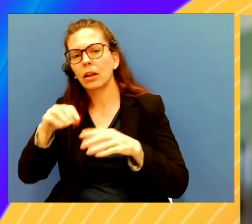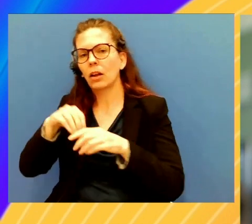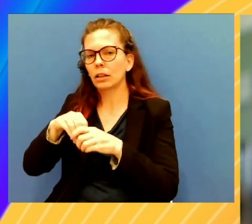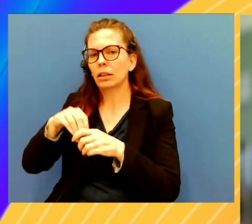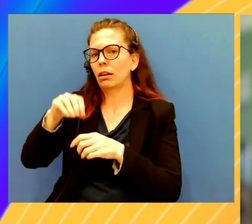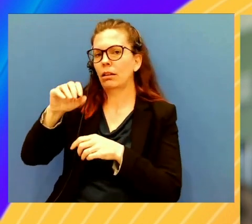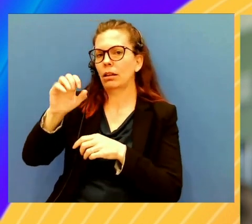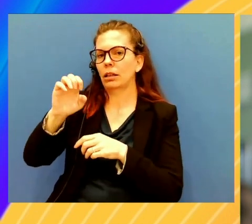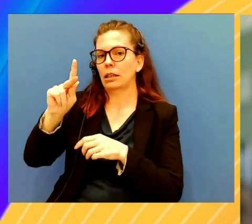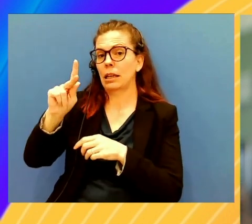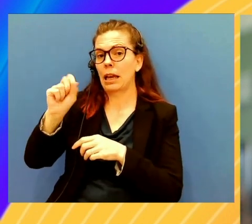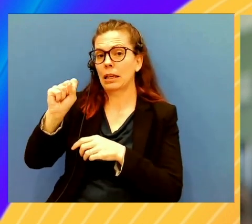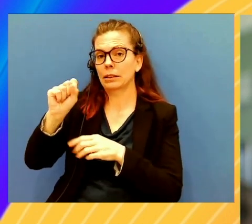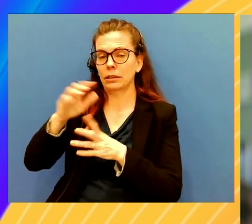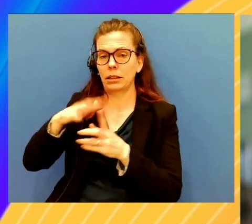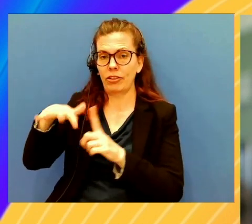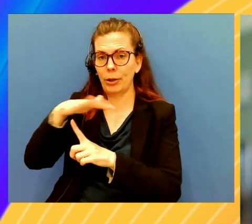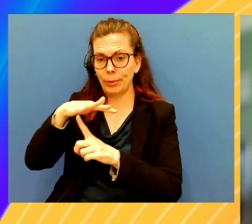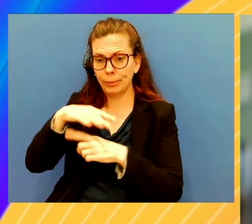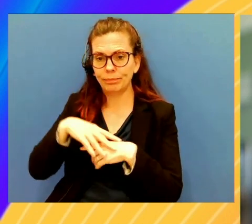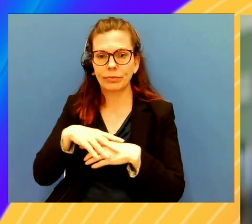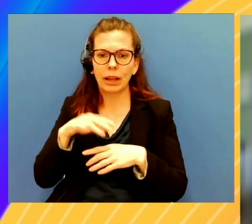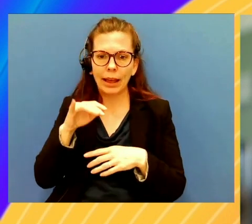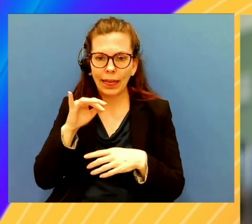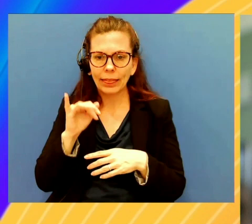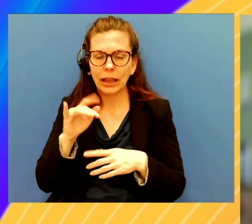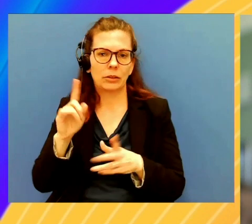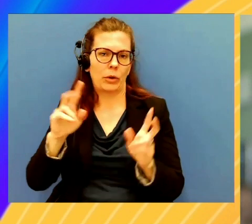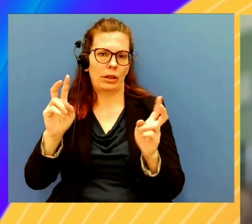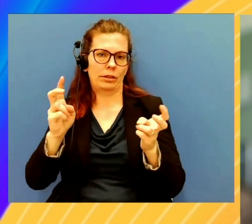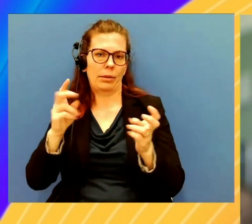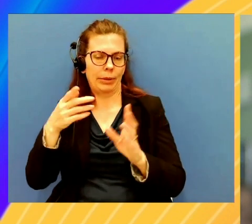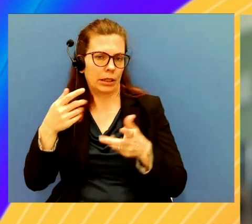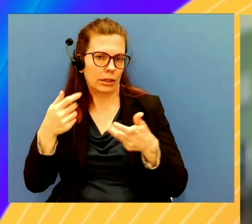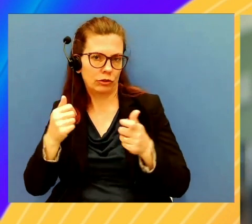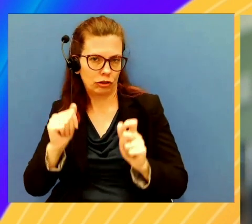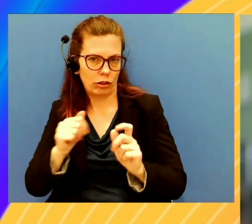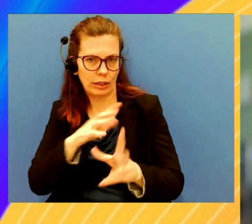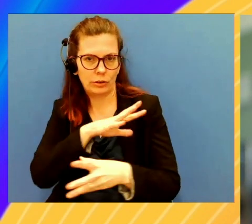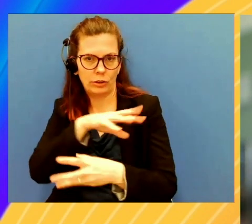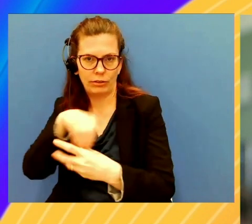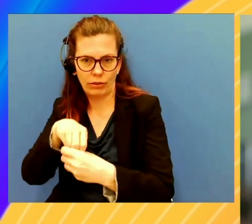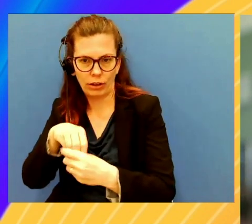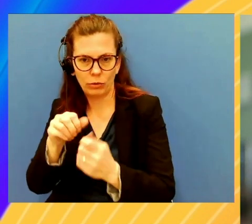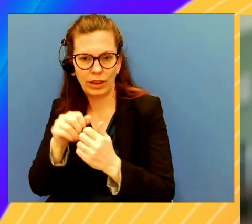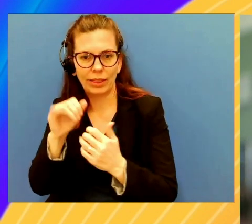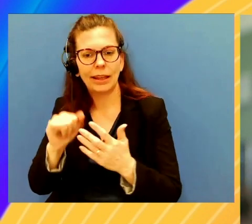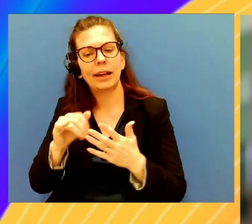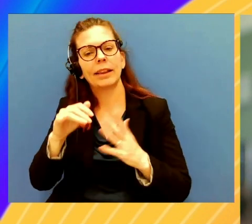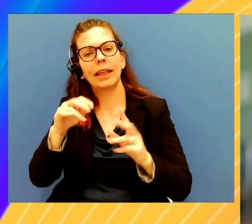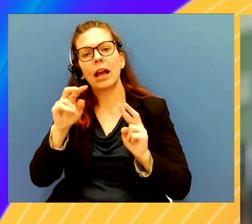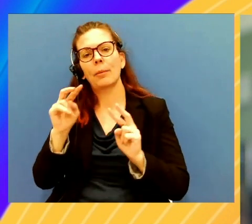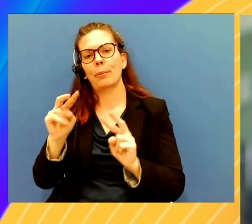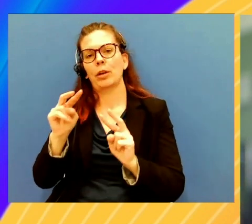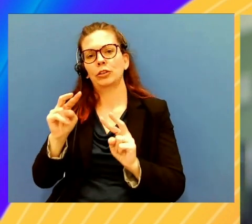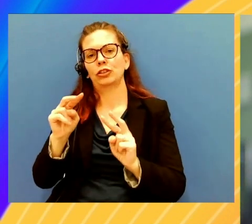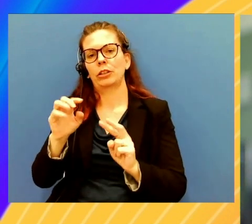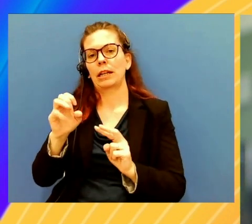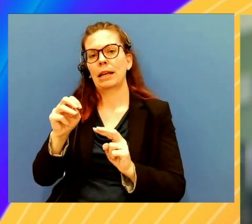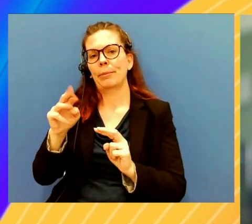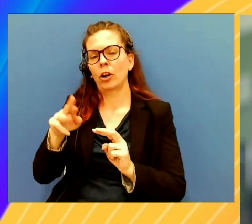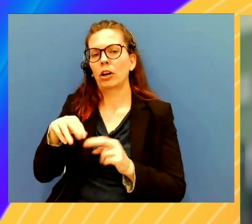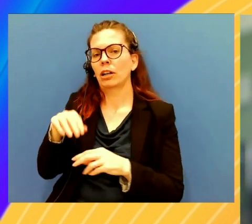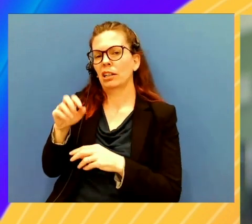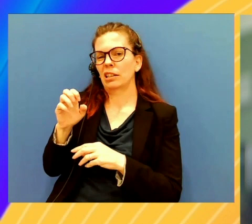environments. And that is exactly where the topic that we're talking about comes into play as well, which is monitoring EMR and EKS